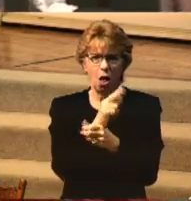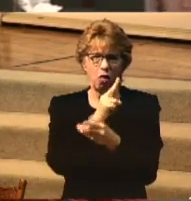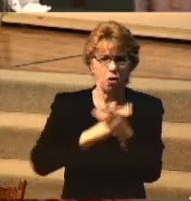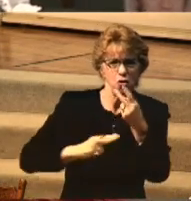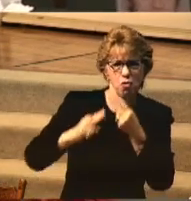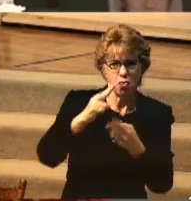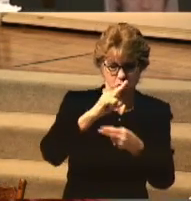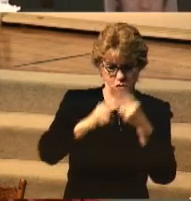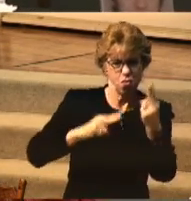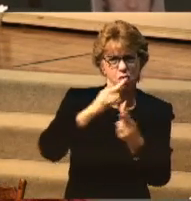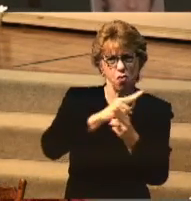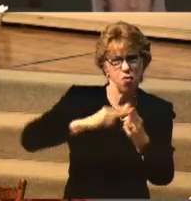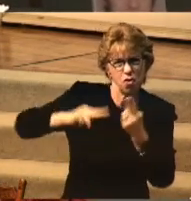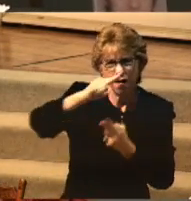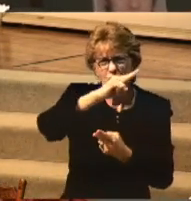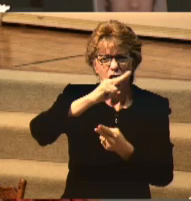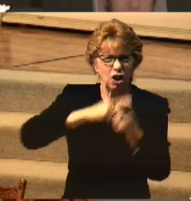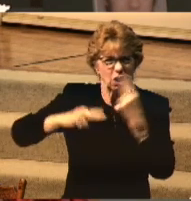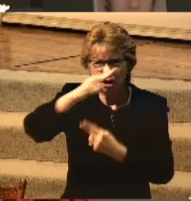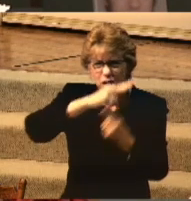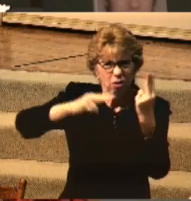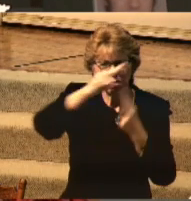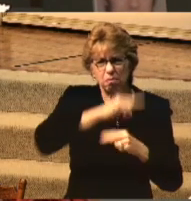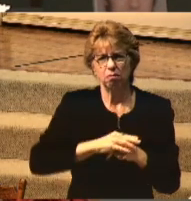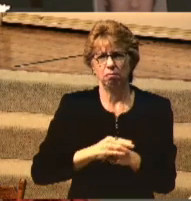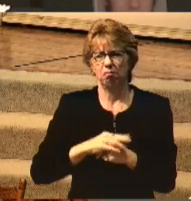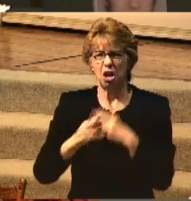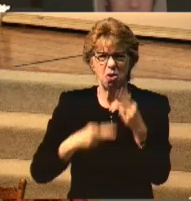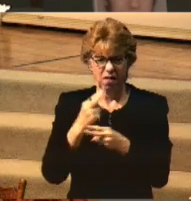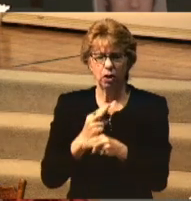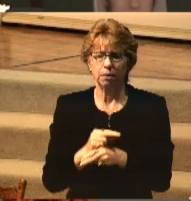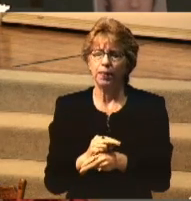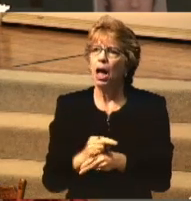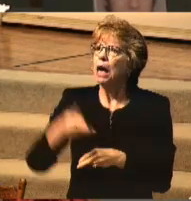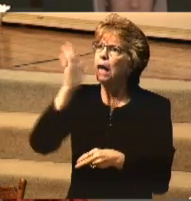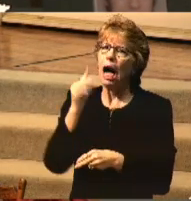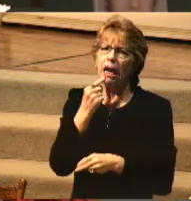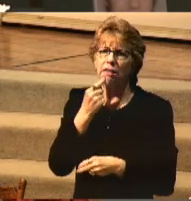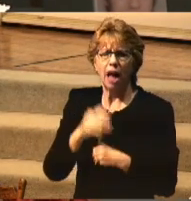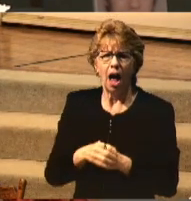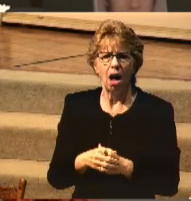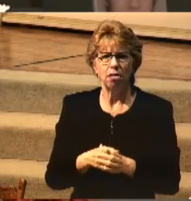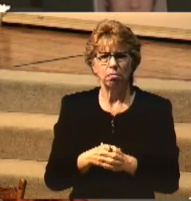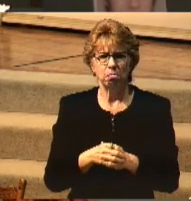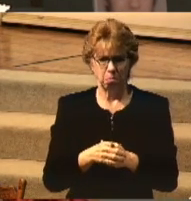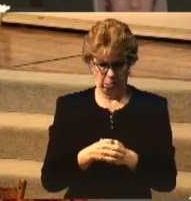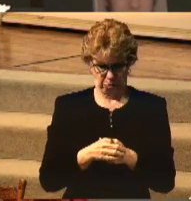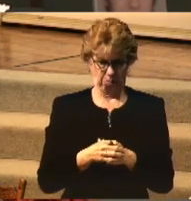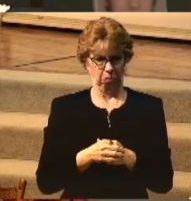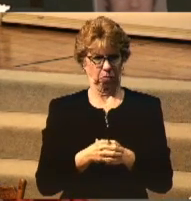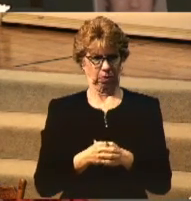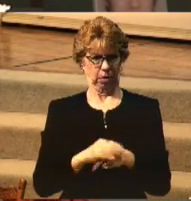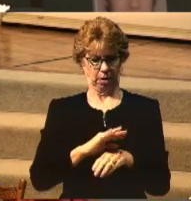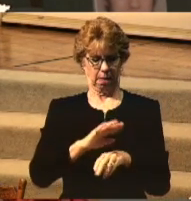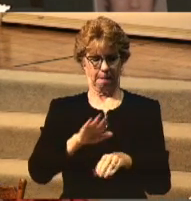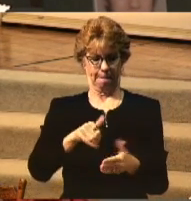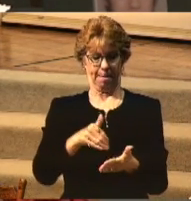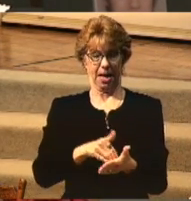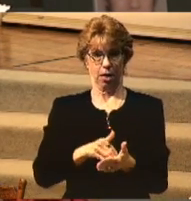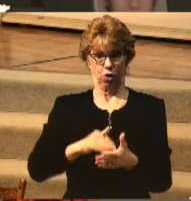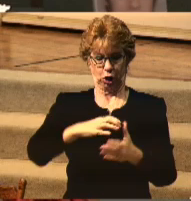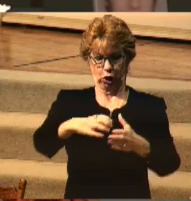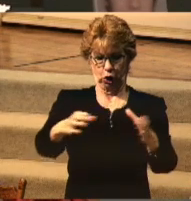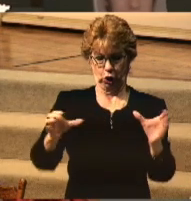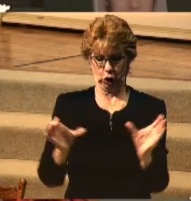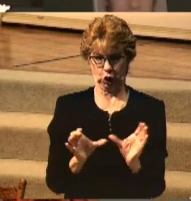shape of the world and all that kind of thing, God said that God sitteth upon the circle of the earth. And the word circle is